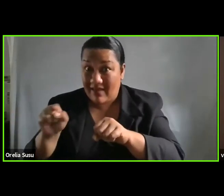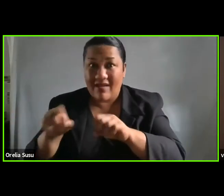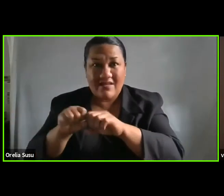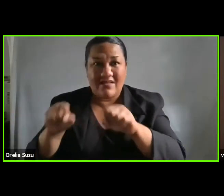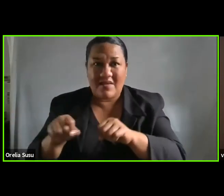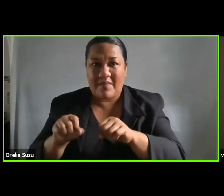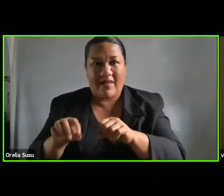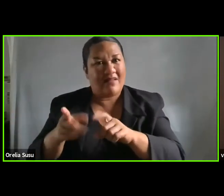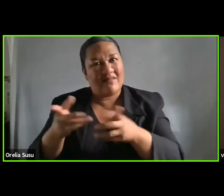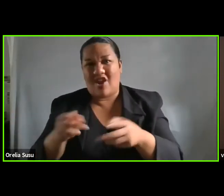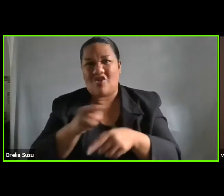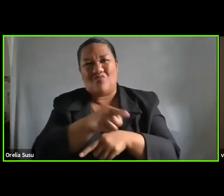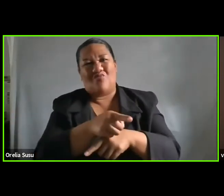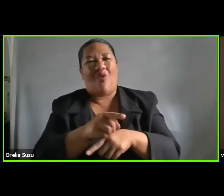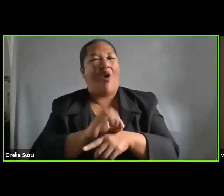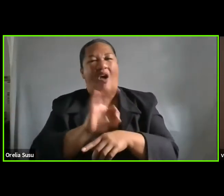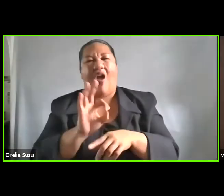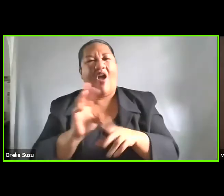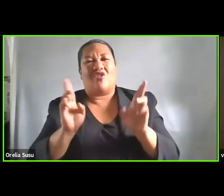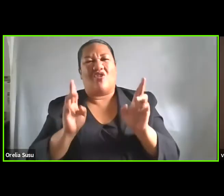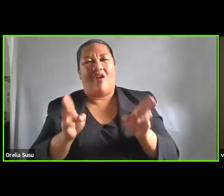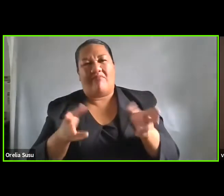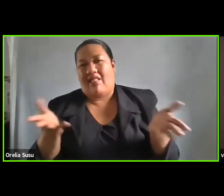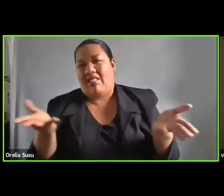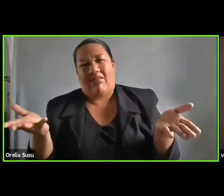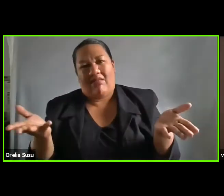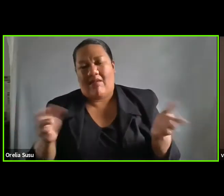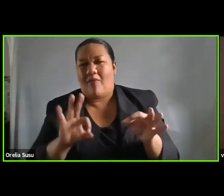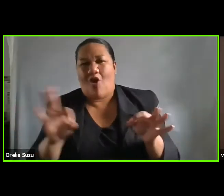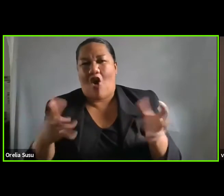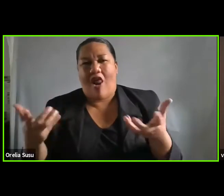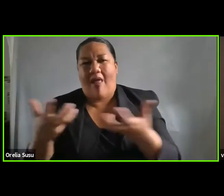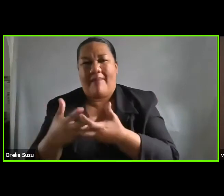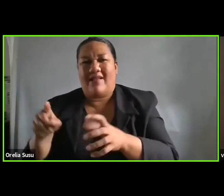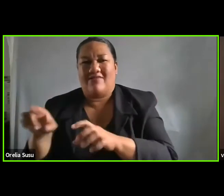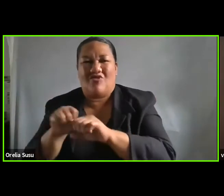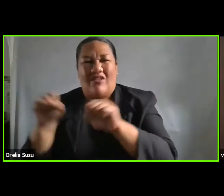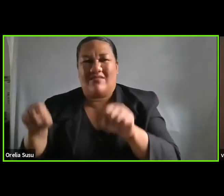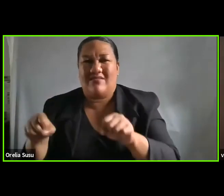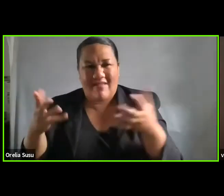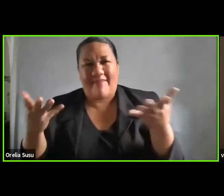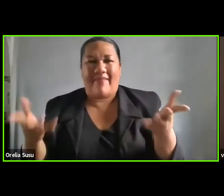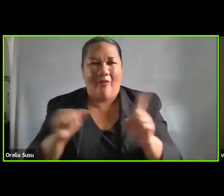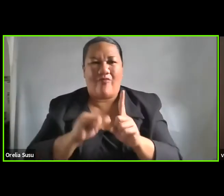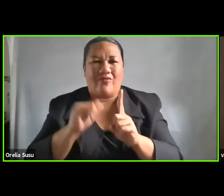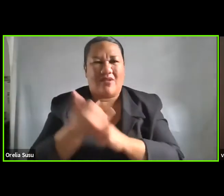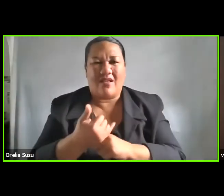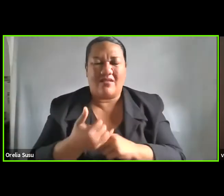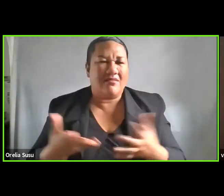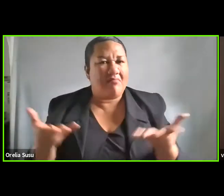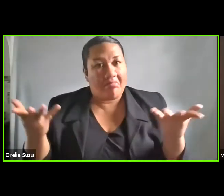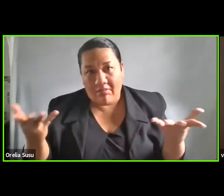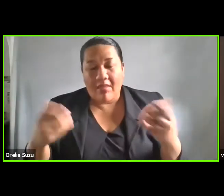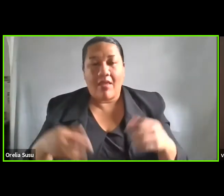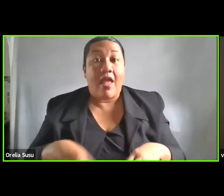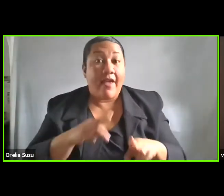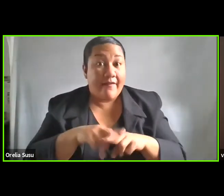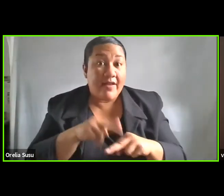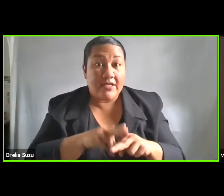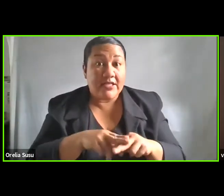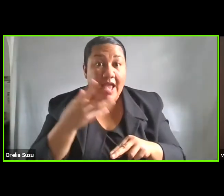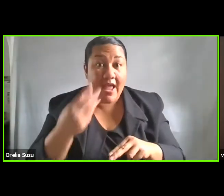Pacific women and people have faced the aftermath of numerous disasters and cyclones. Fiji alone has faced two to